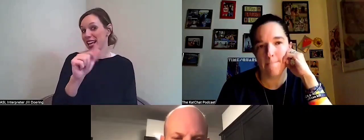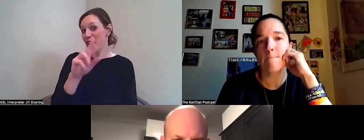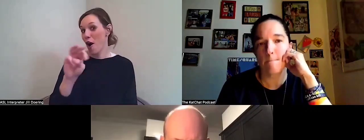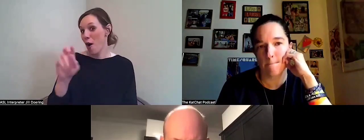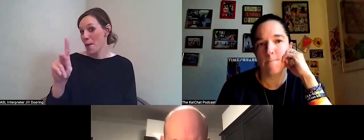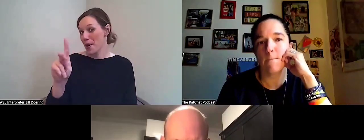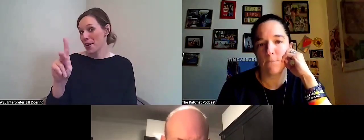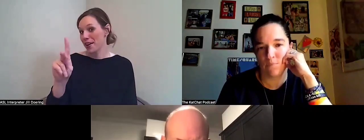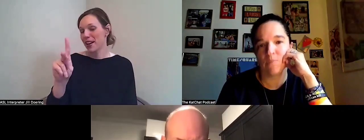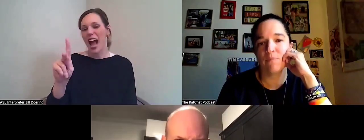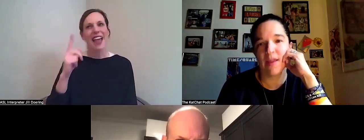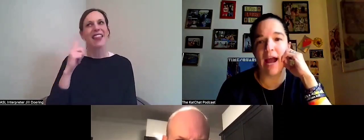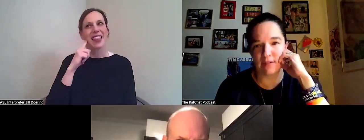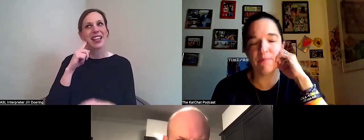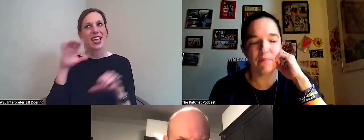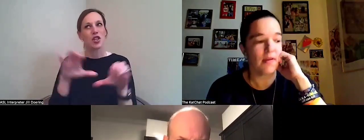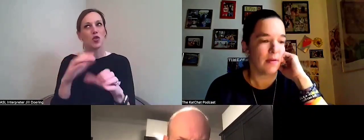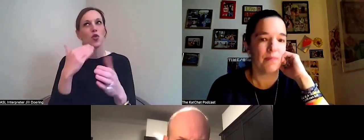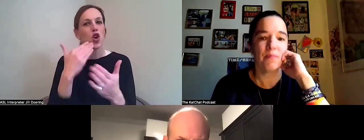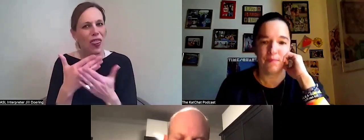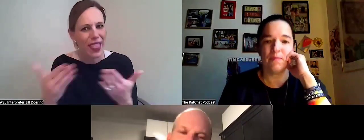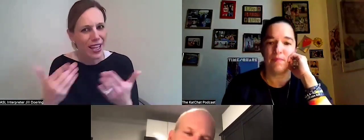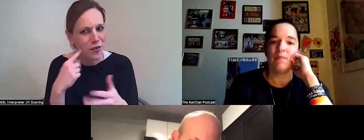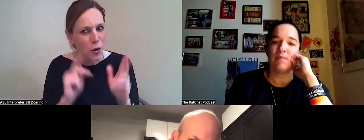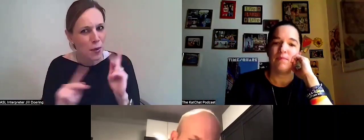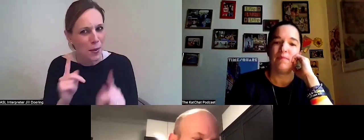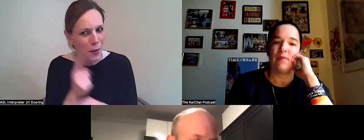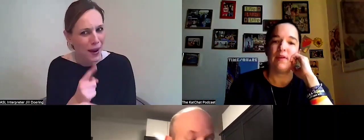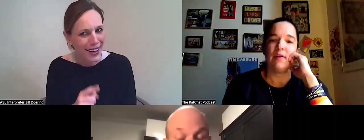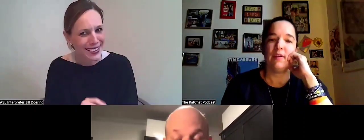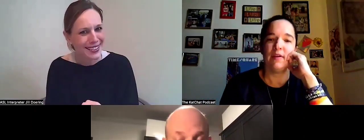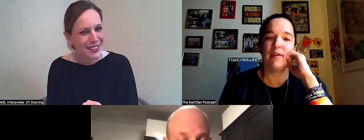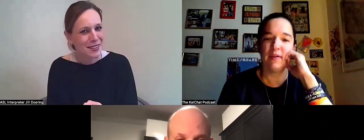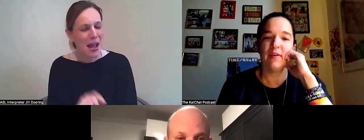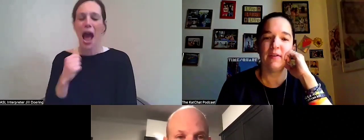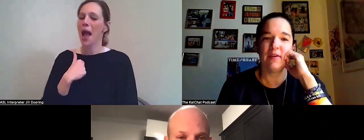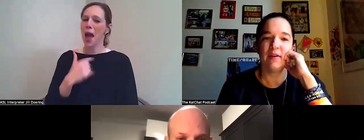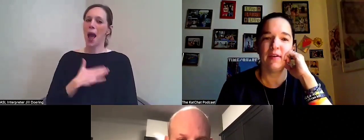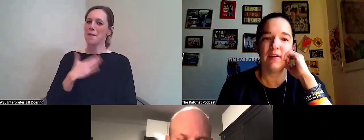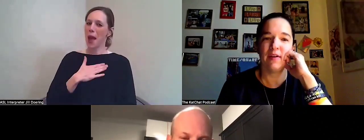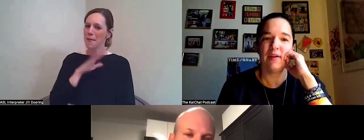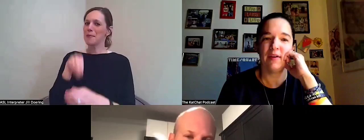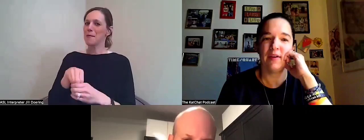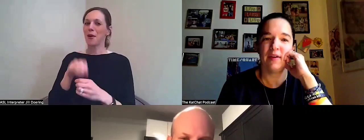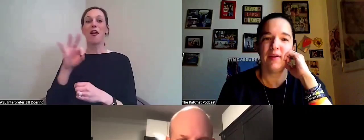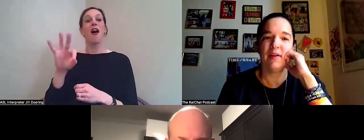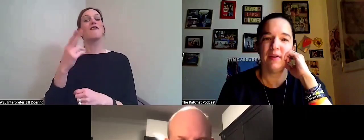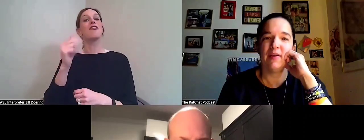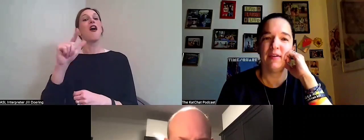good thing for people. Yeah. Uh, yes, I'm glad to be part of the Hallmark family.